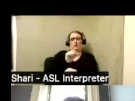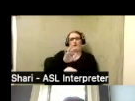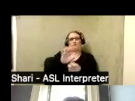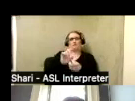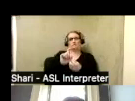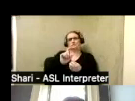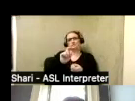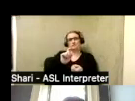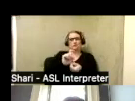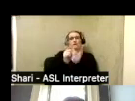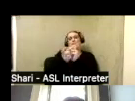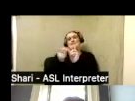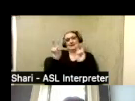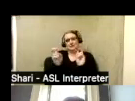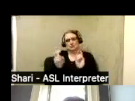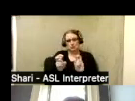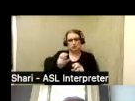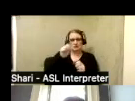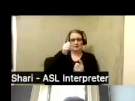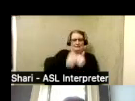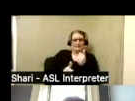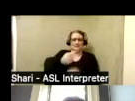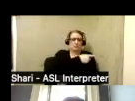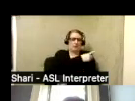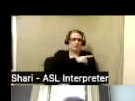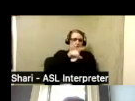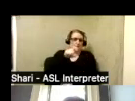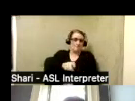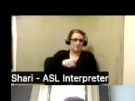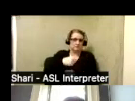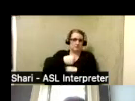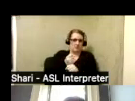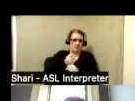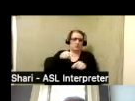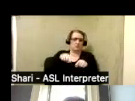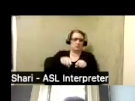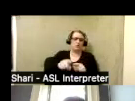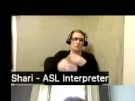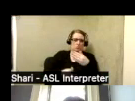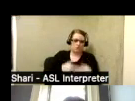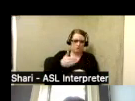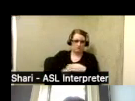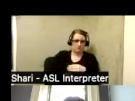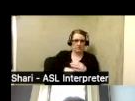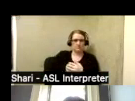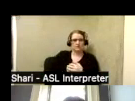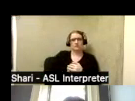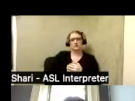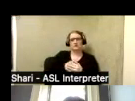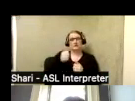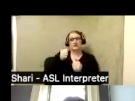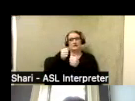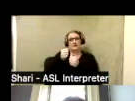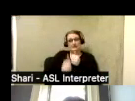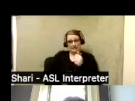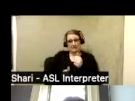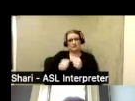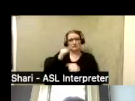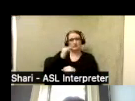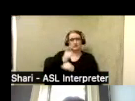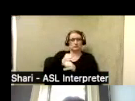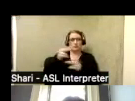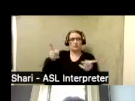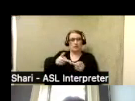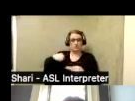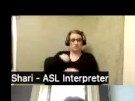translation that each patient must make in this process of circulation. So Guy says, in each institutional place, we create our own